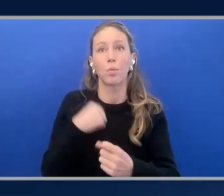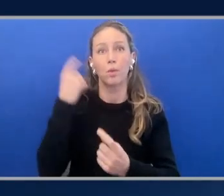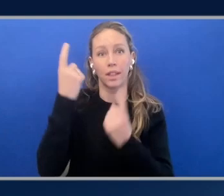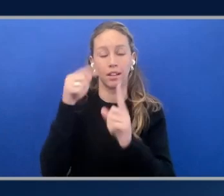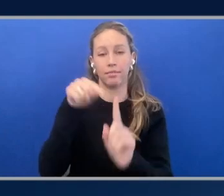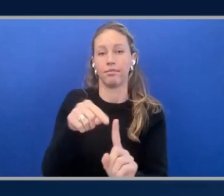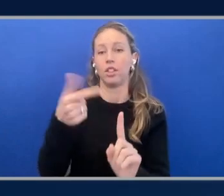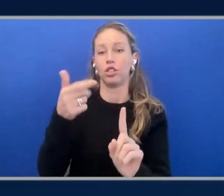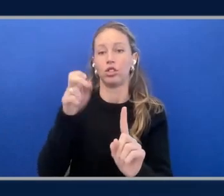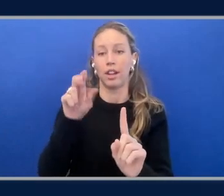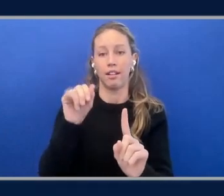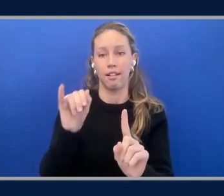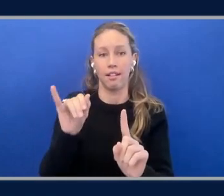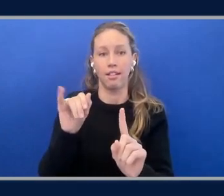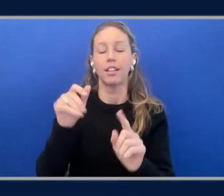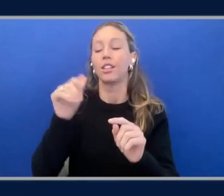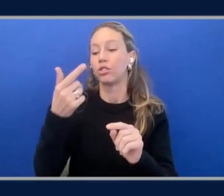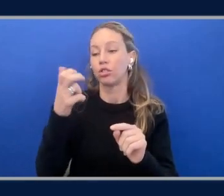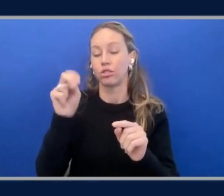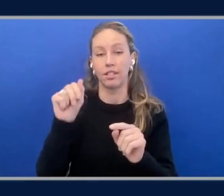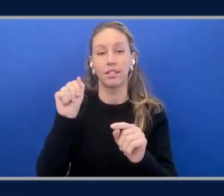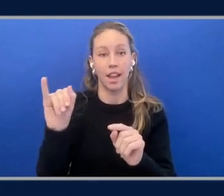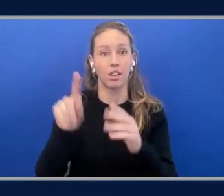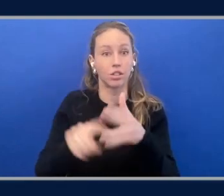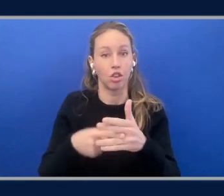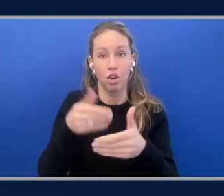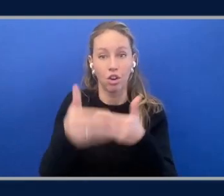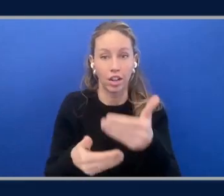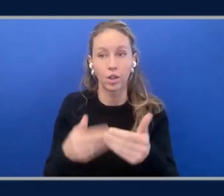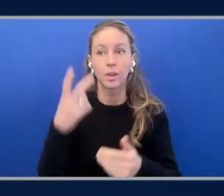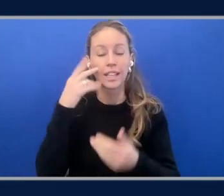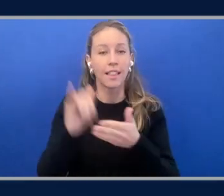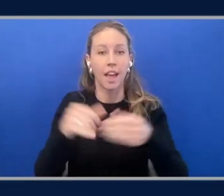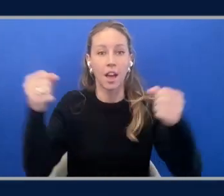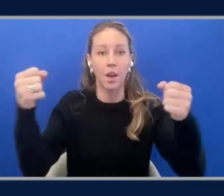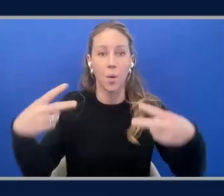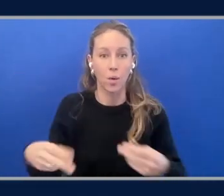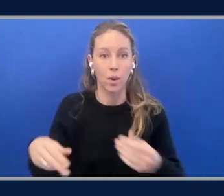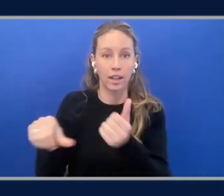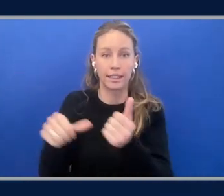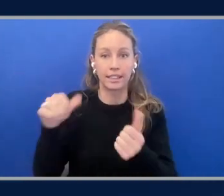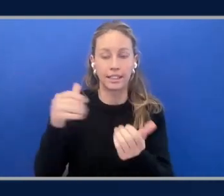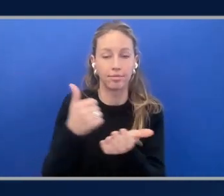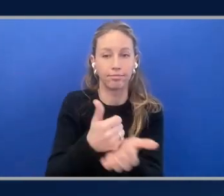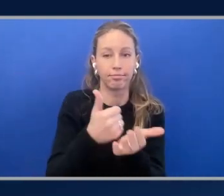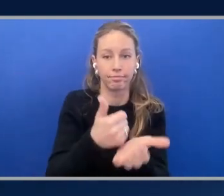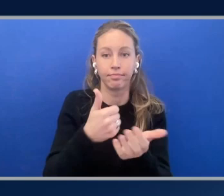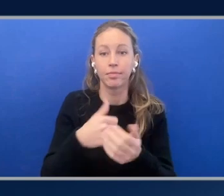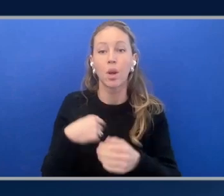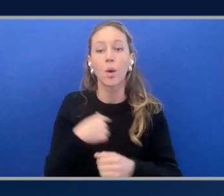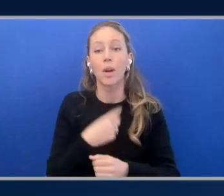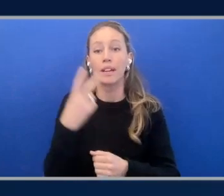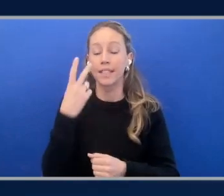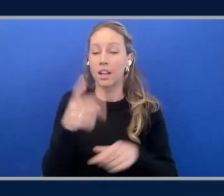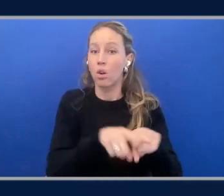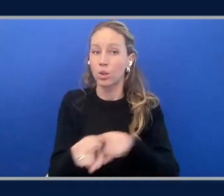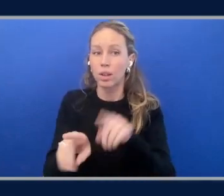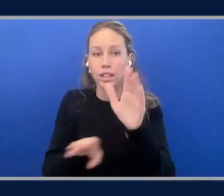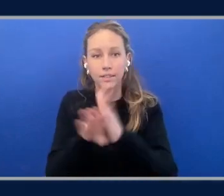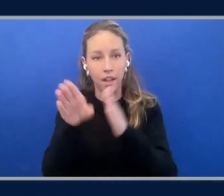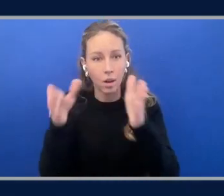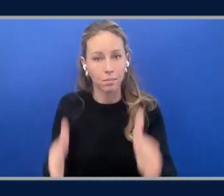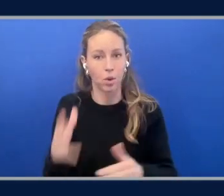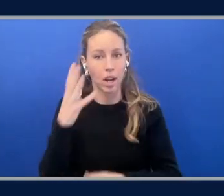Yeah. And you start to see coding assistance. But over the last 3 years, we see the developer experience improve, but the